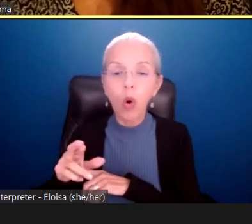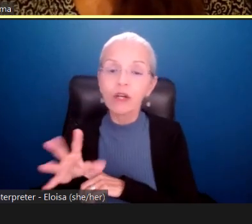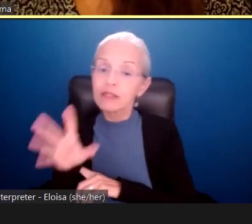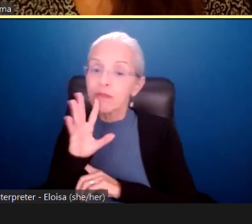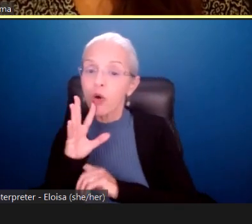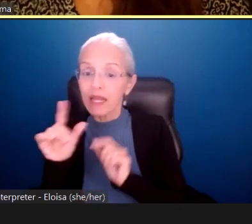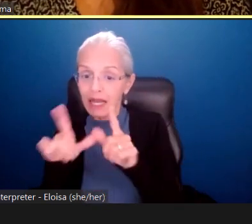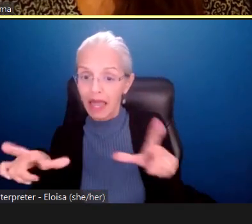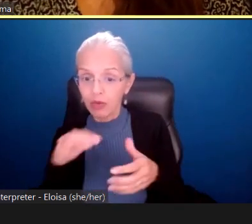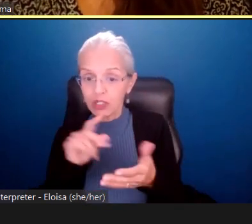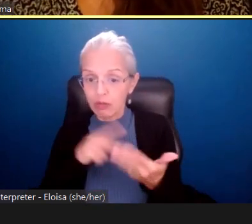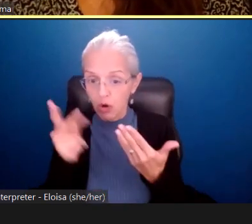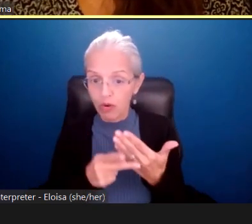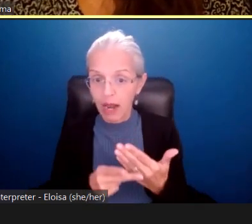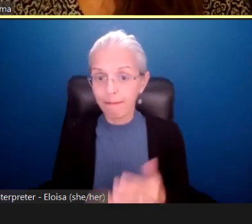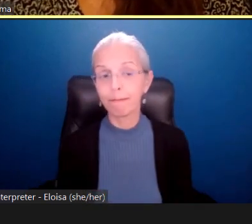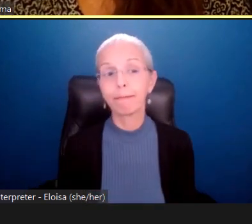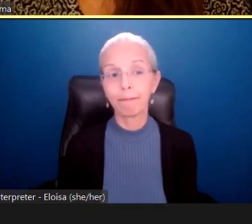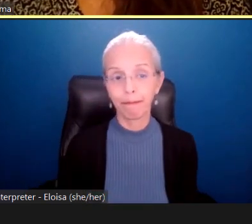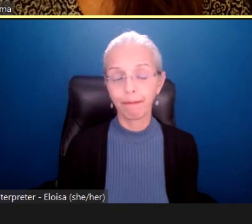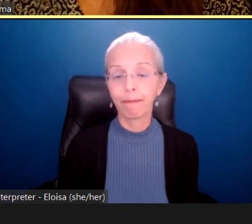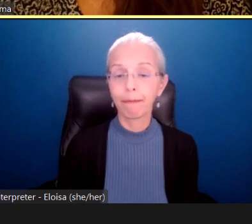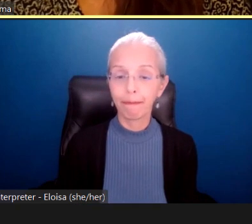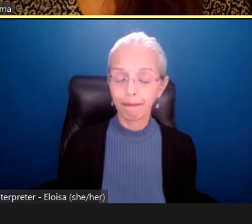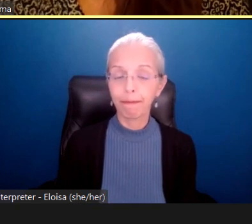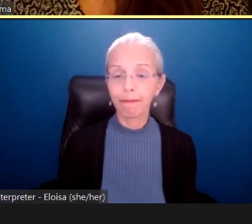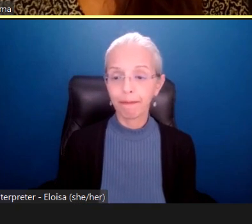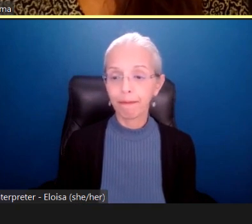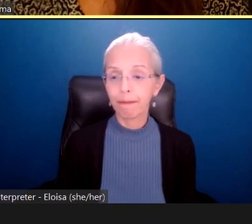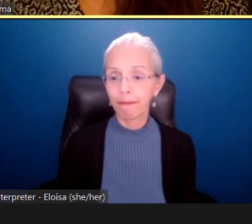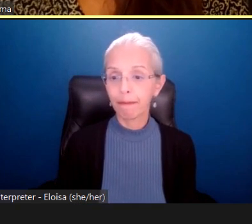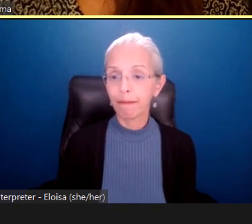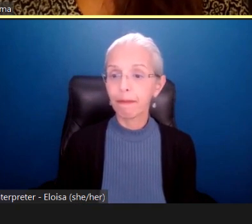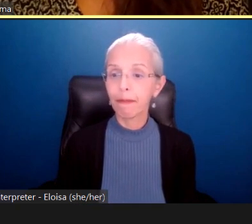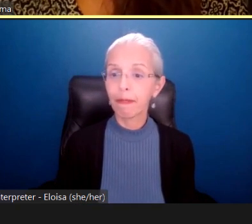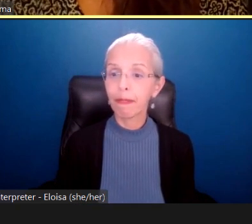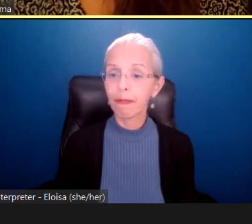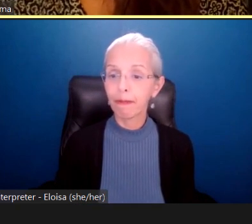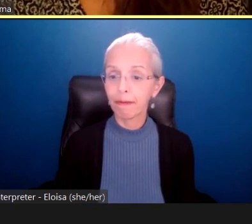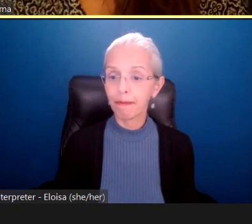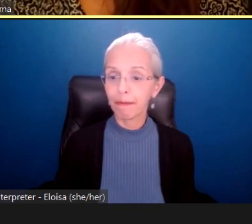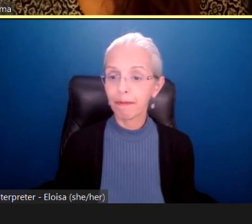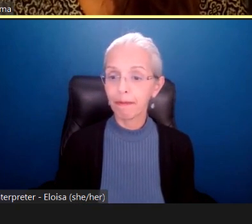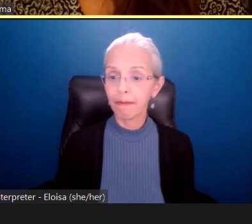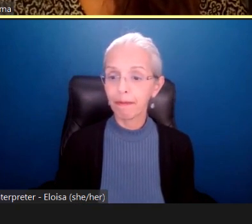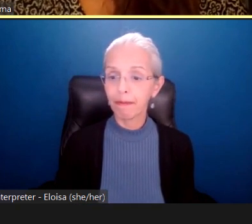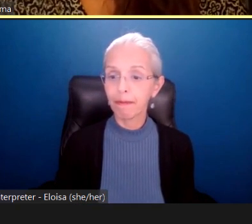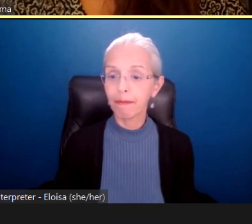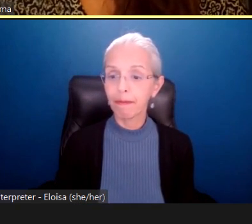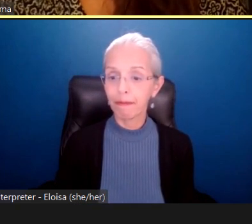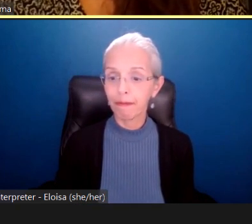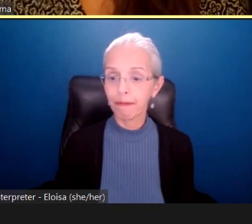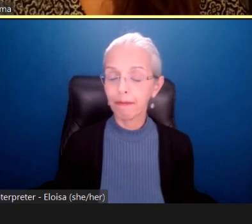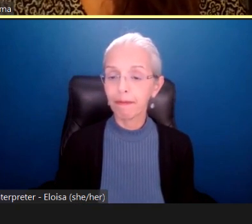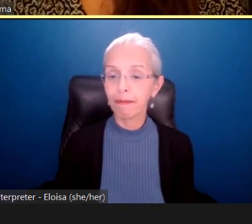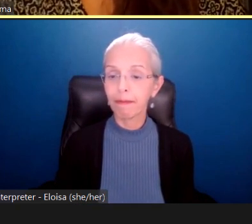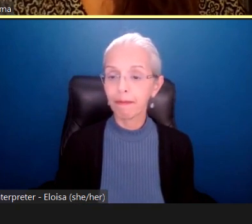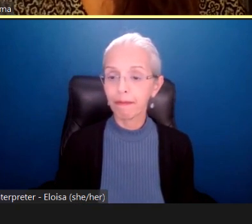We do not collect that information about specific what type of intervention the kids are getting.